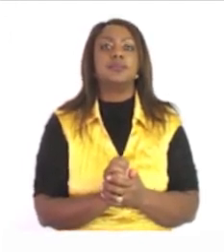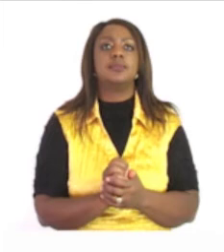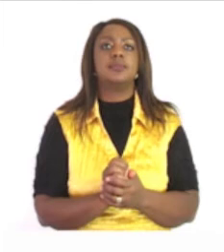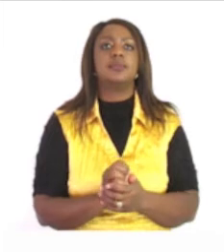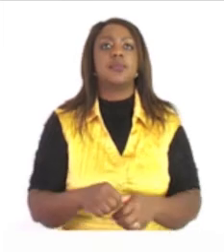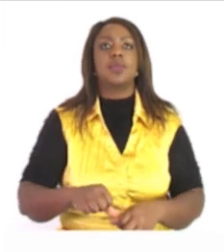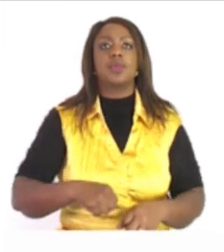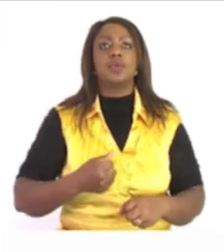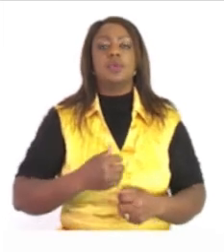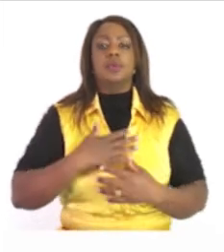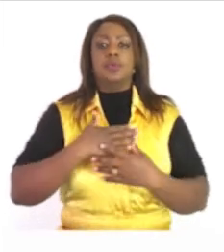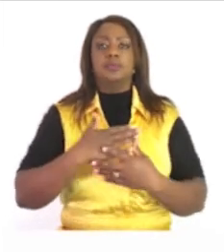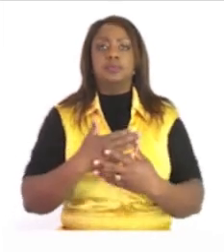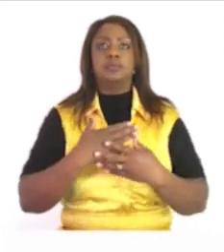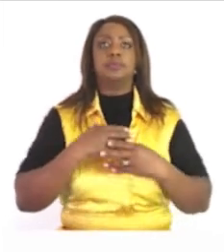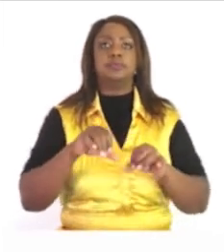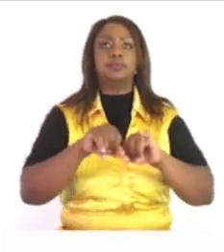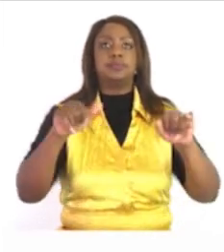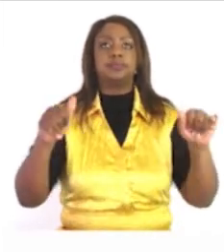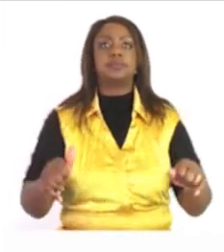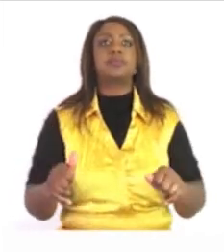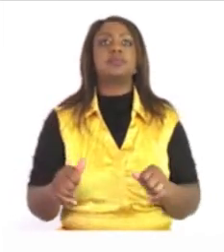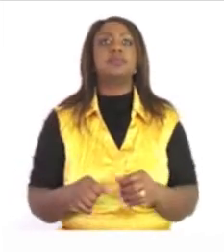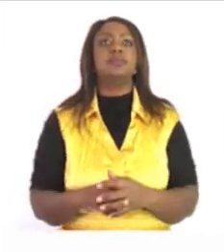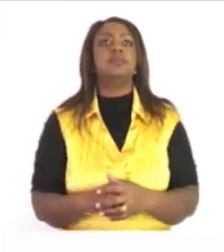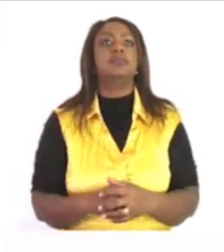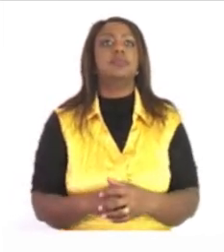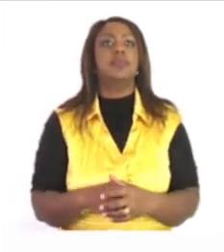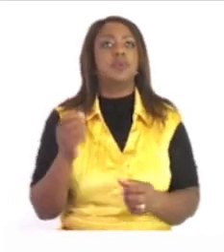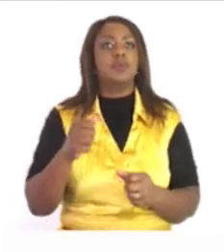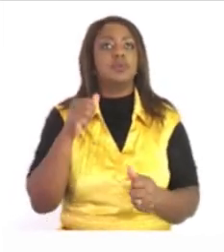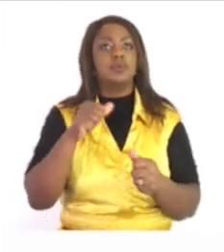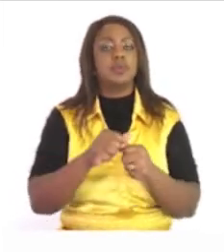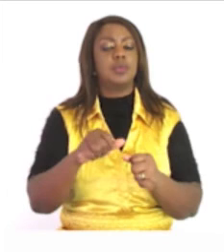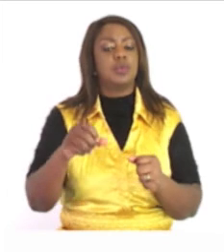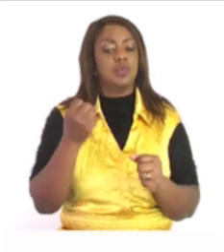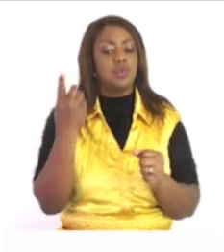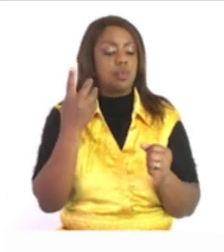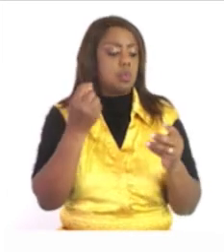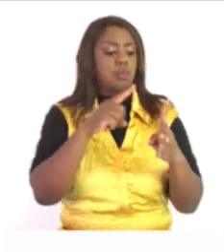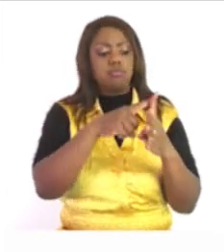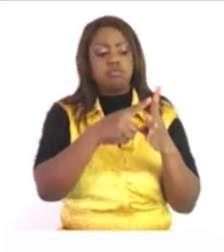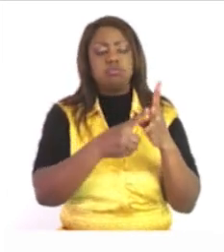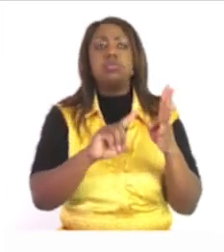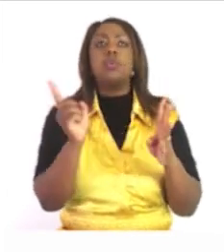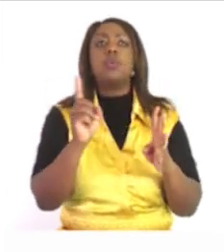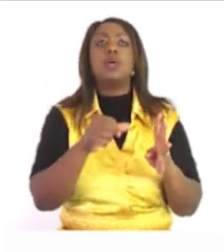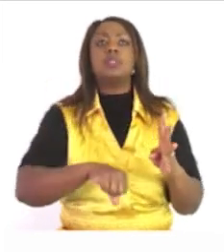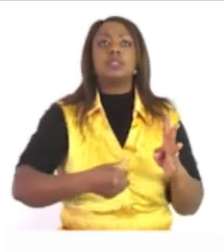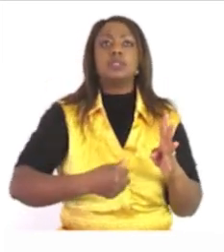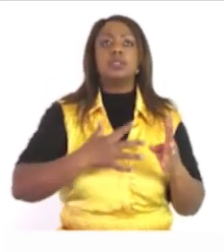Diseases of the breathing system. At the end of this lesson, you should be able to list common diseases of the breathing